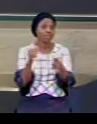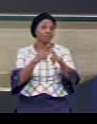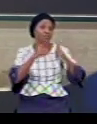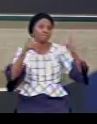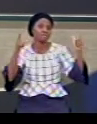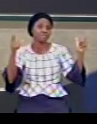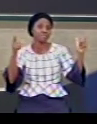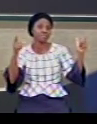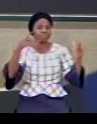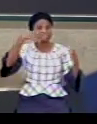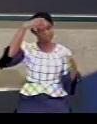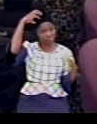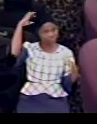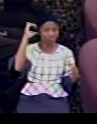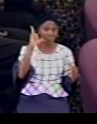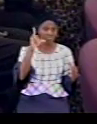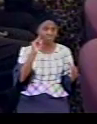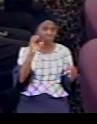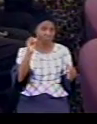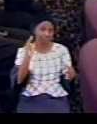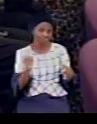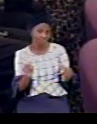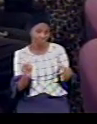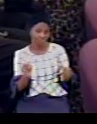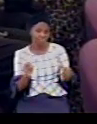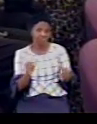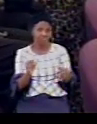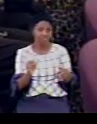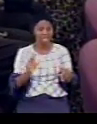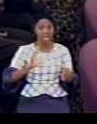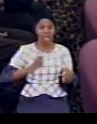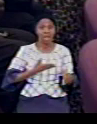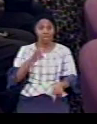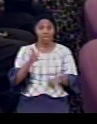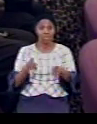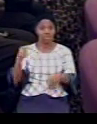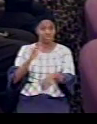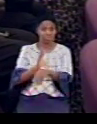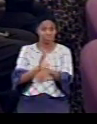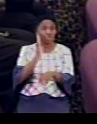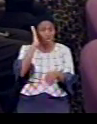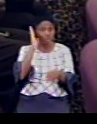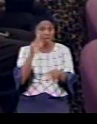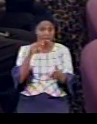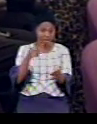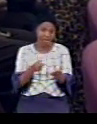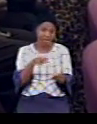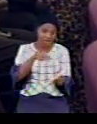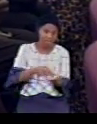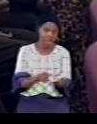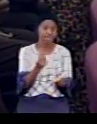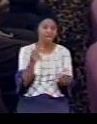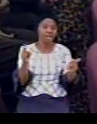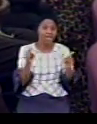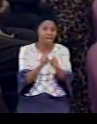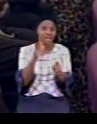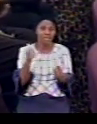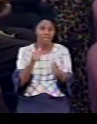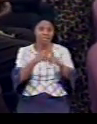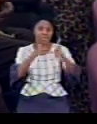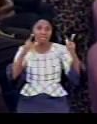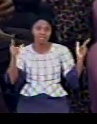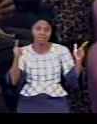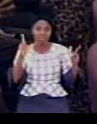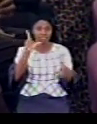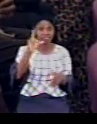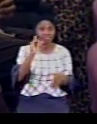lion. Our people, the church, will rise up like a great lion and